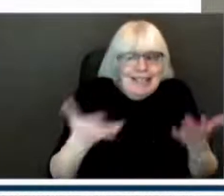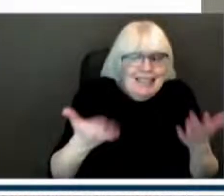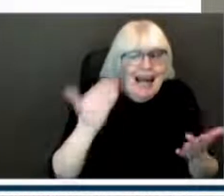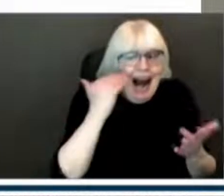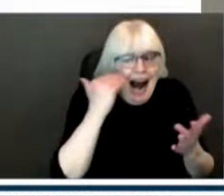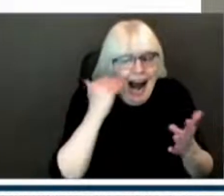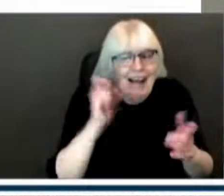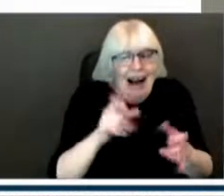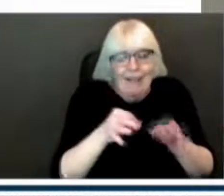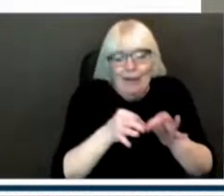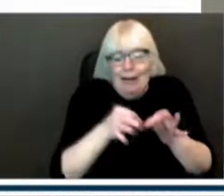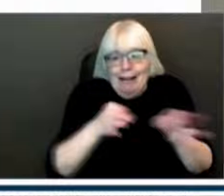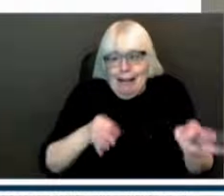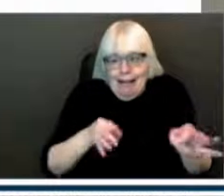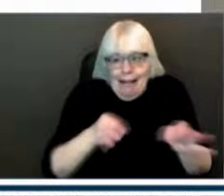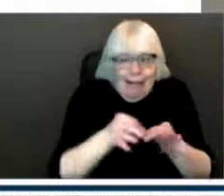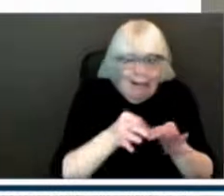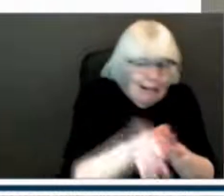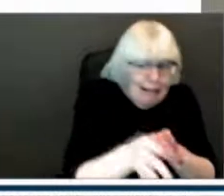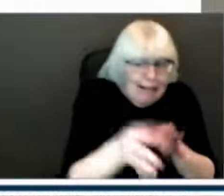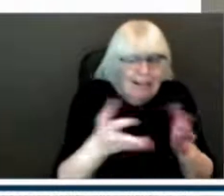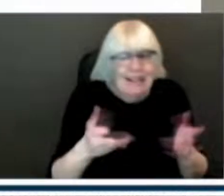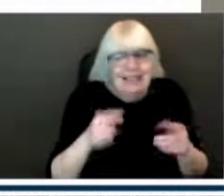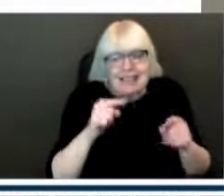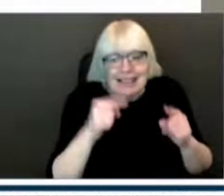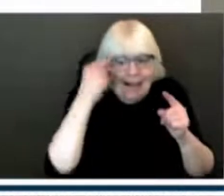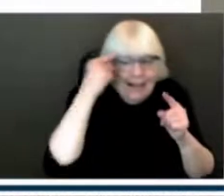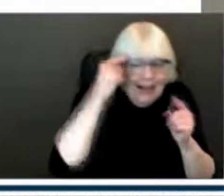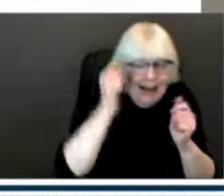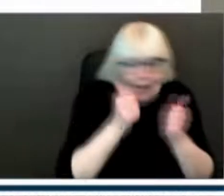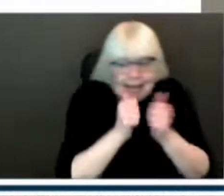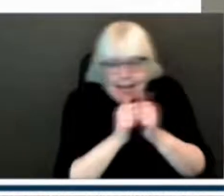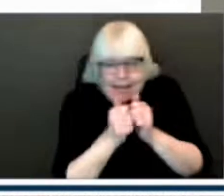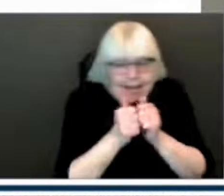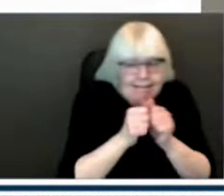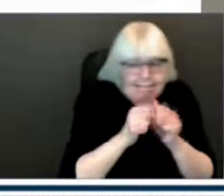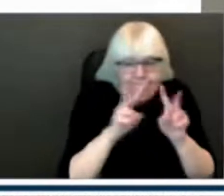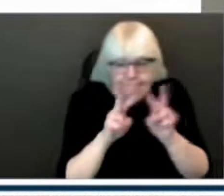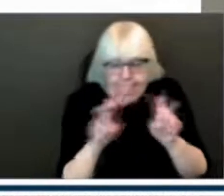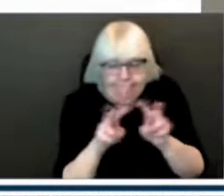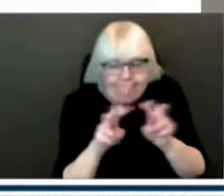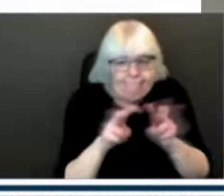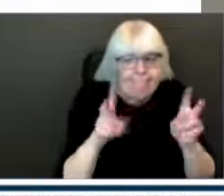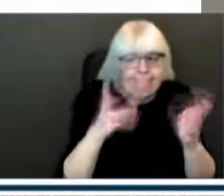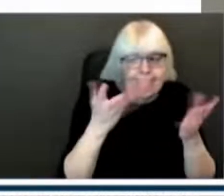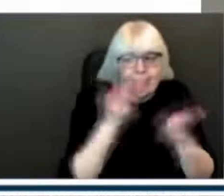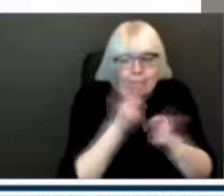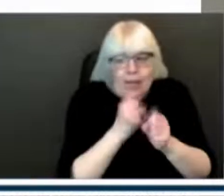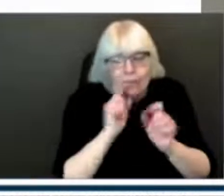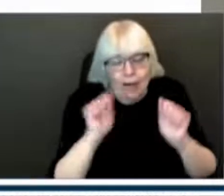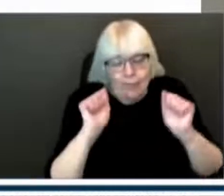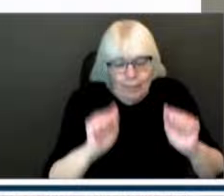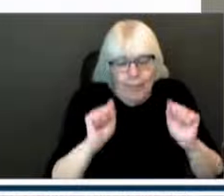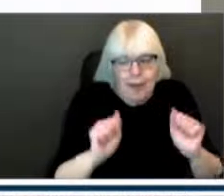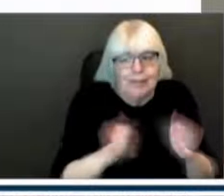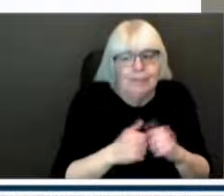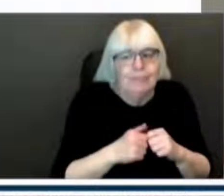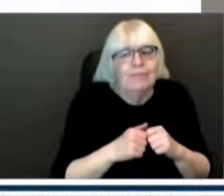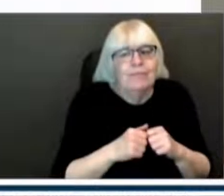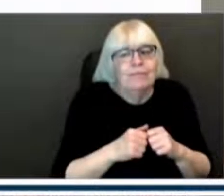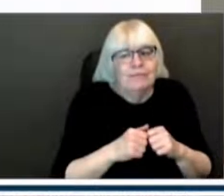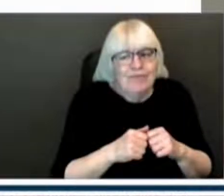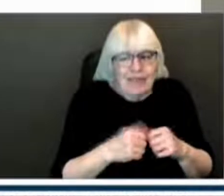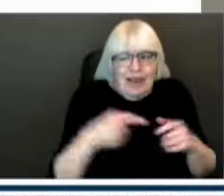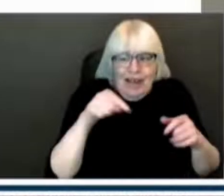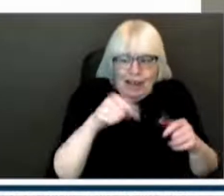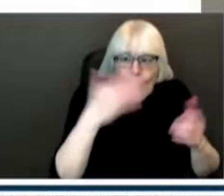coming up with plans about how to address them as soon as they're able to. That's why it's important that we focus and not put